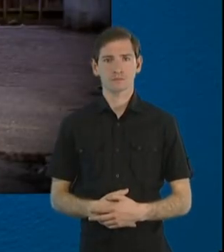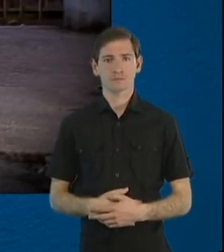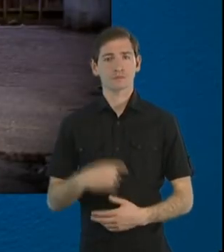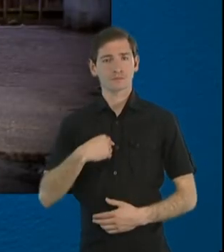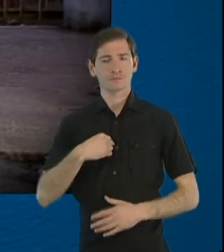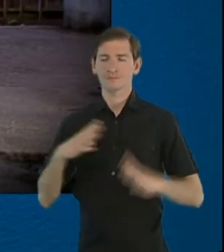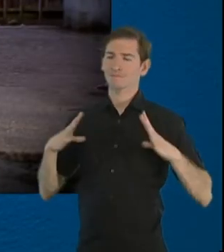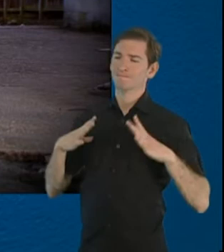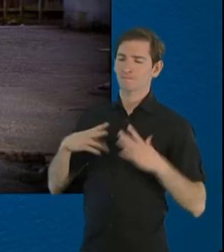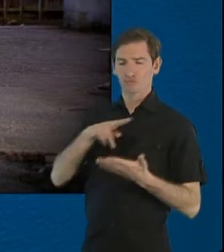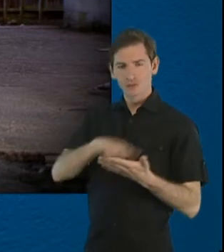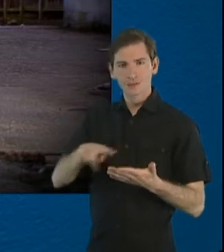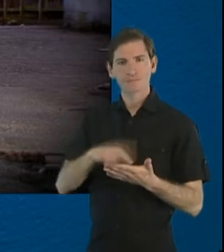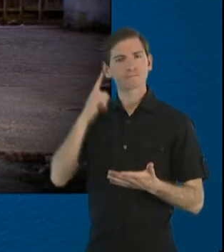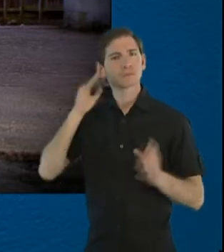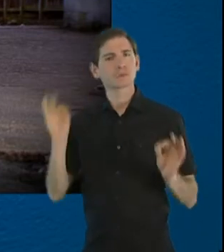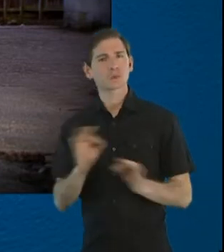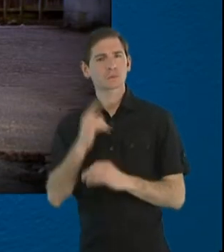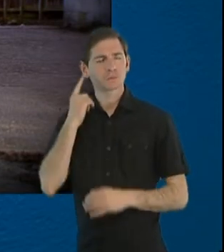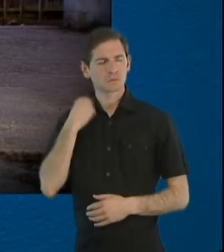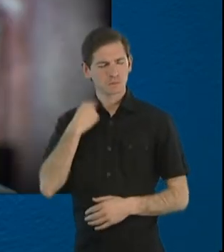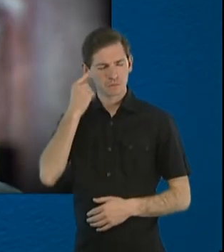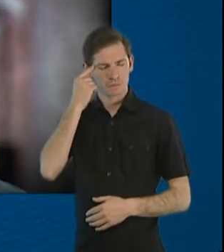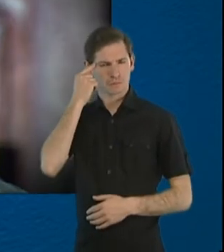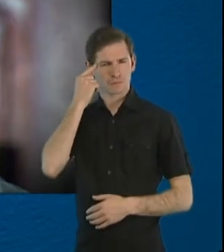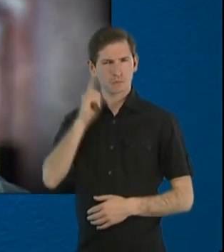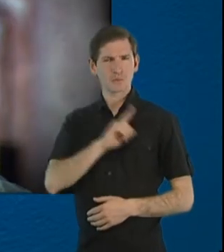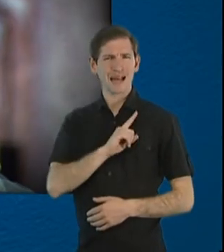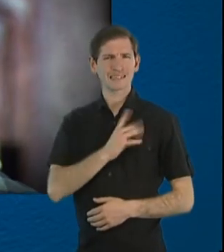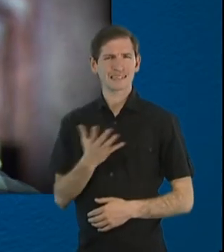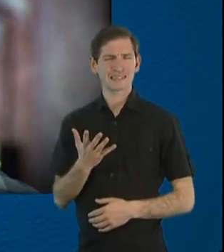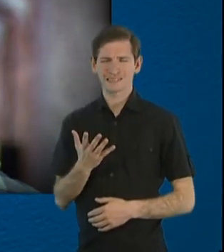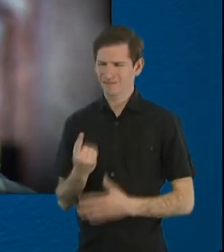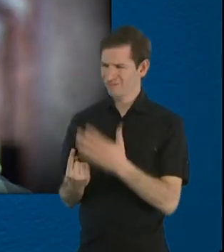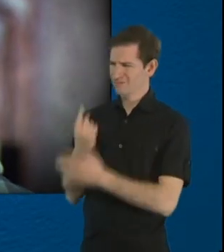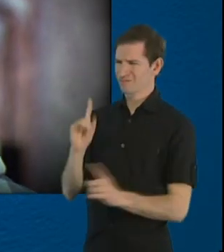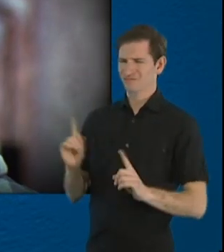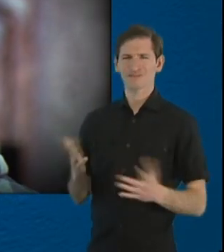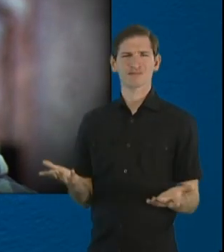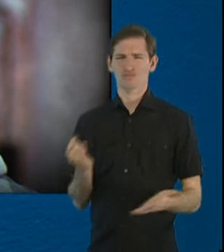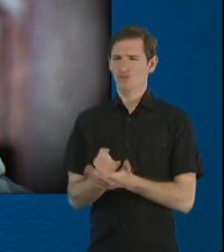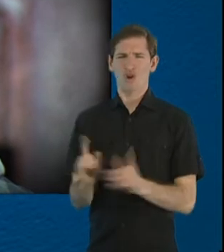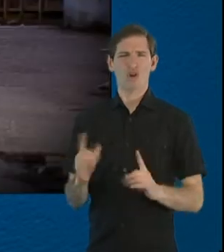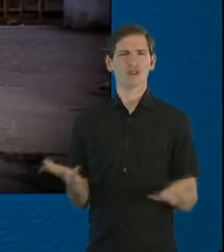Sometimes when I'm reading or listening to my music, I just think, why did he do it? What went wrong?